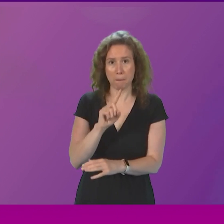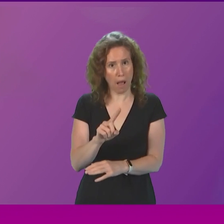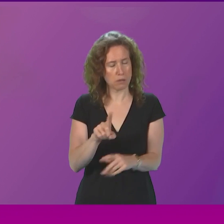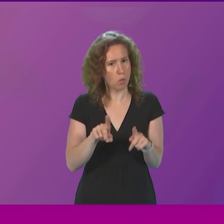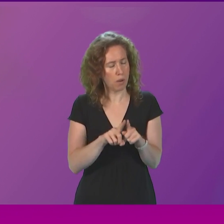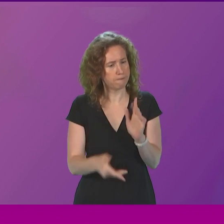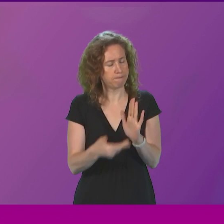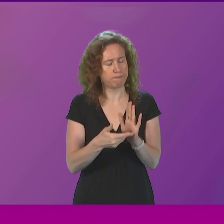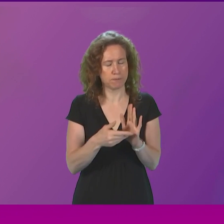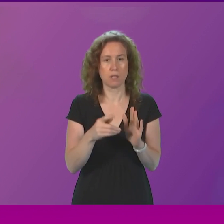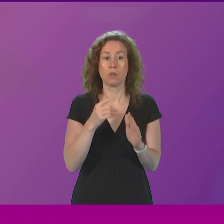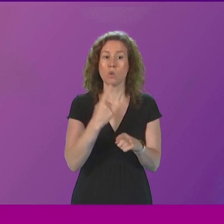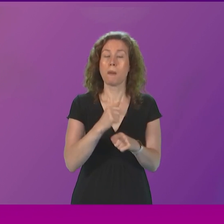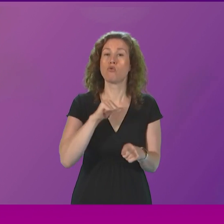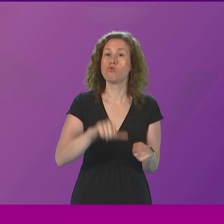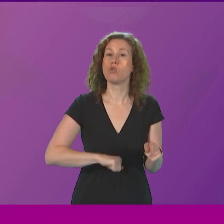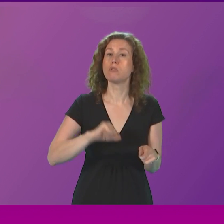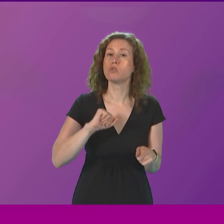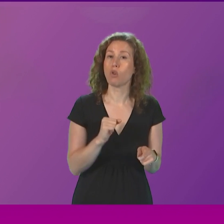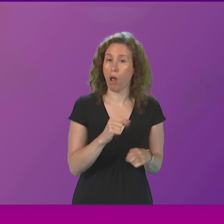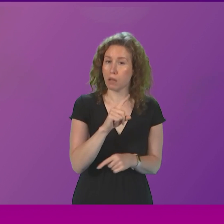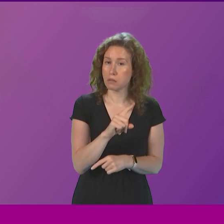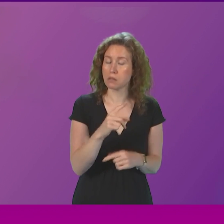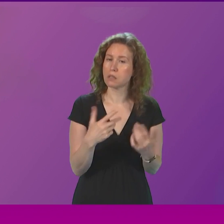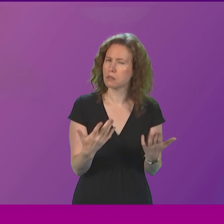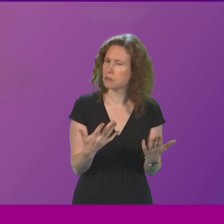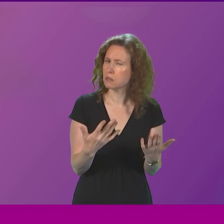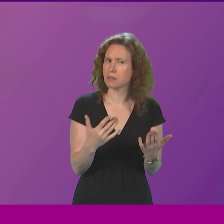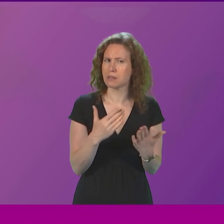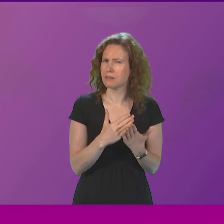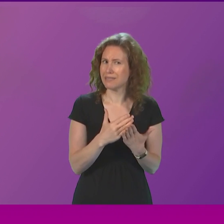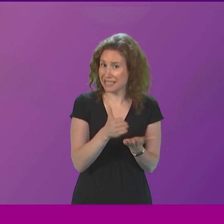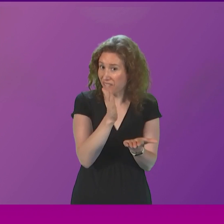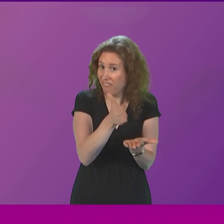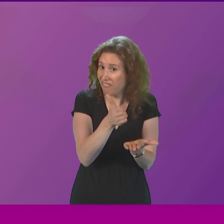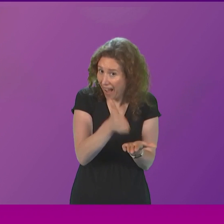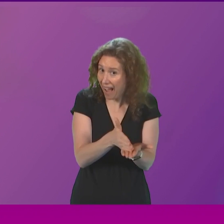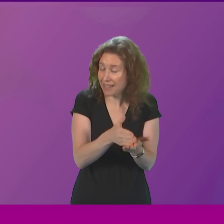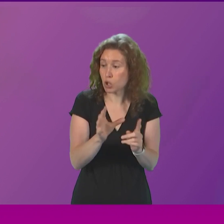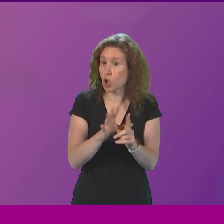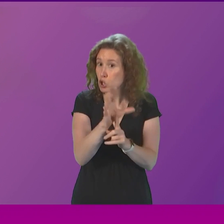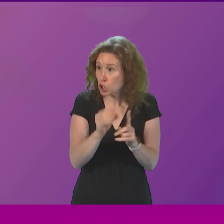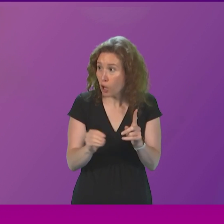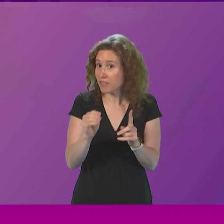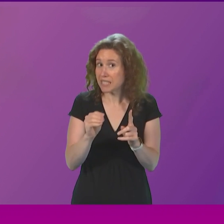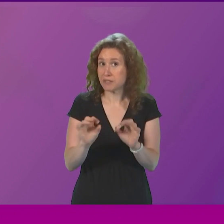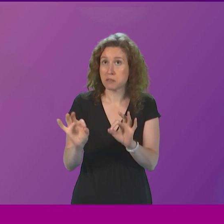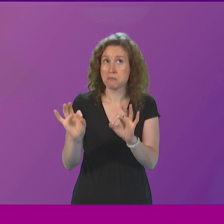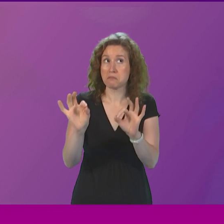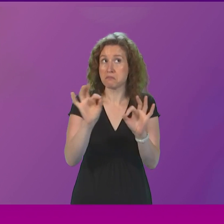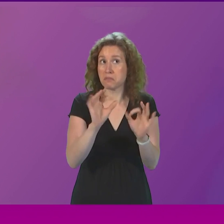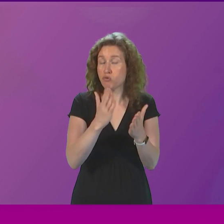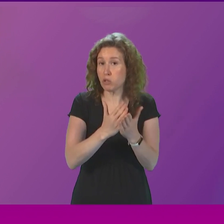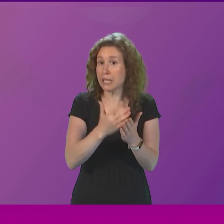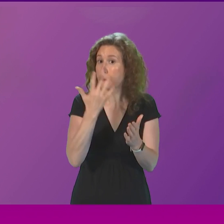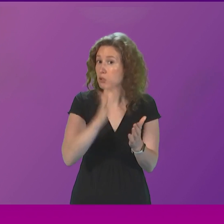when it comes to rural Scotland, it's simply a fact that the Conservatives have completely betrayed